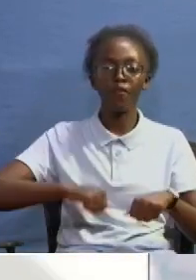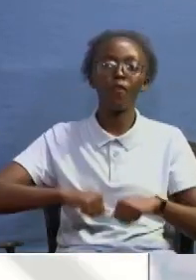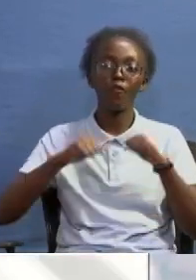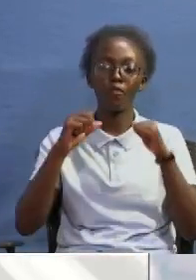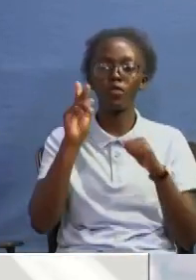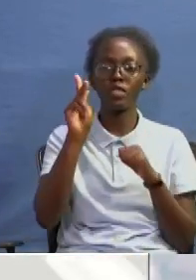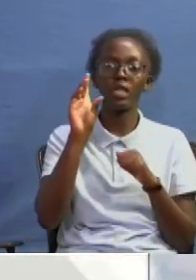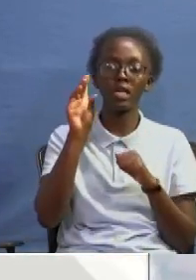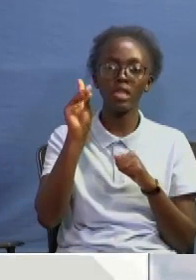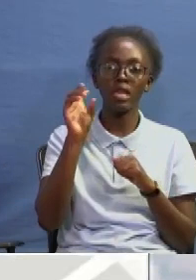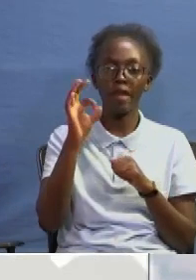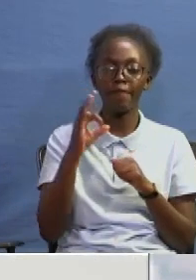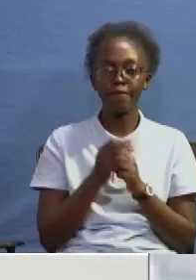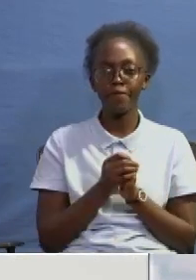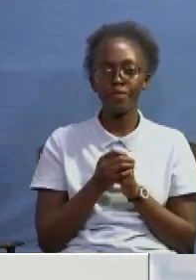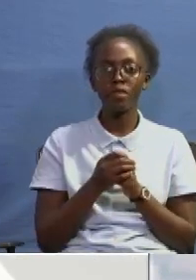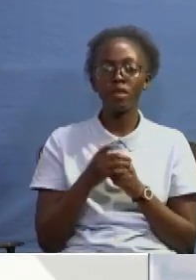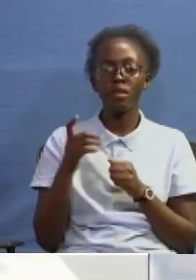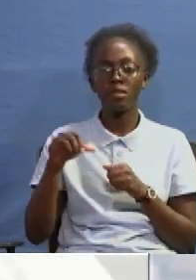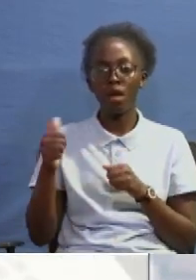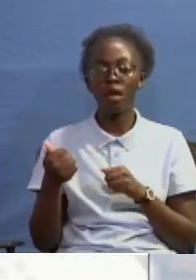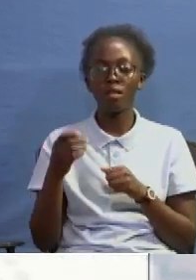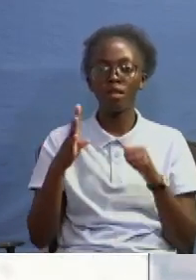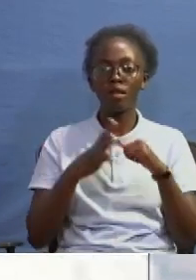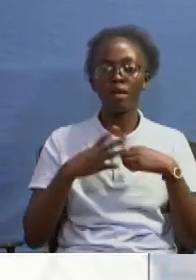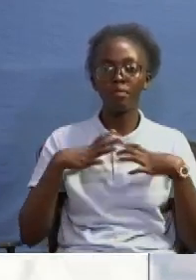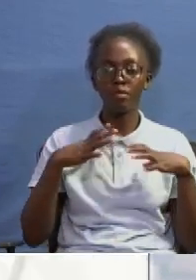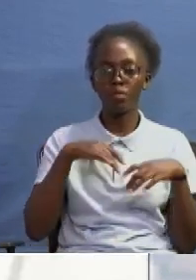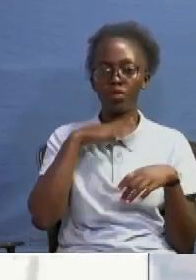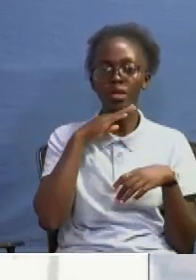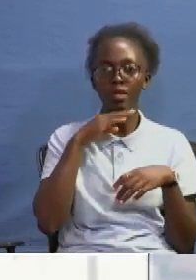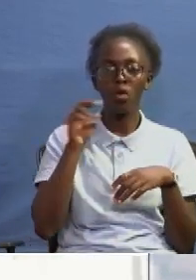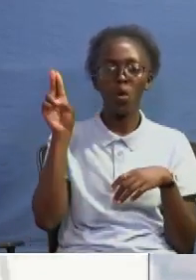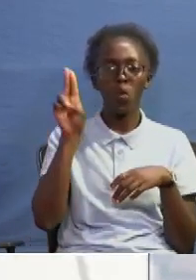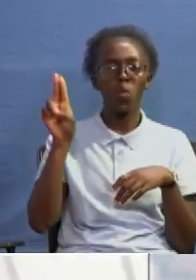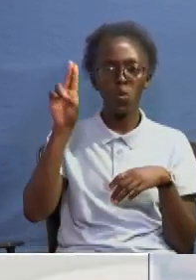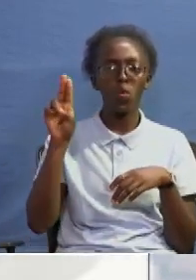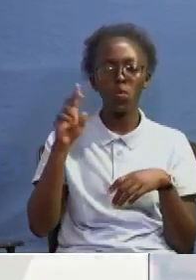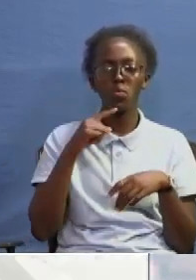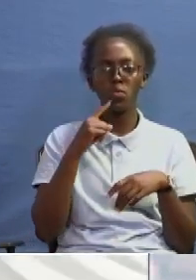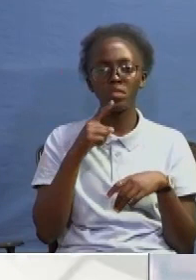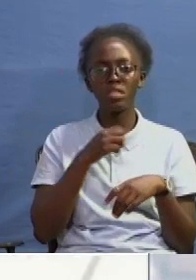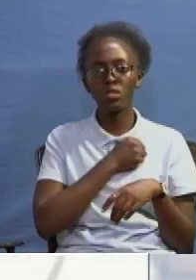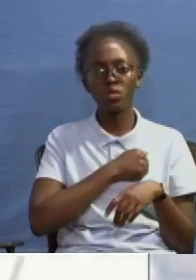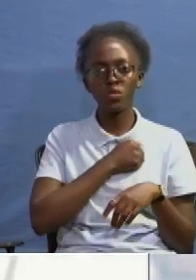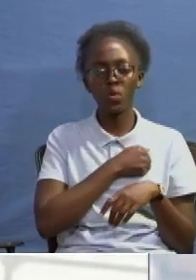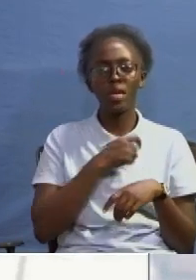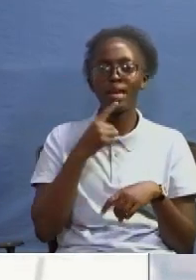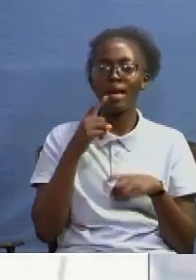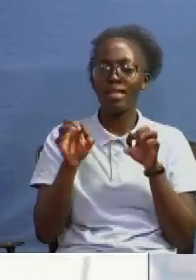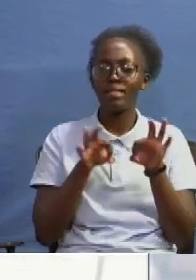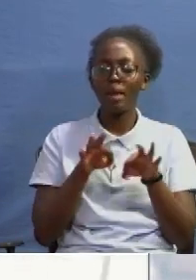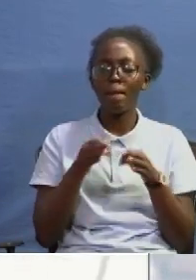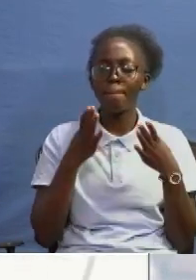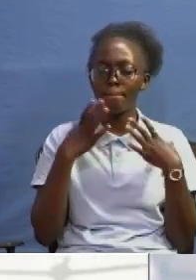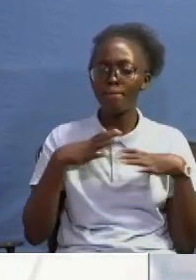General Francis Omondi Ogolla and 9 others. Former President Uhuru Kenyatta eulogized Ogolla, describing him as an